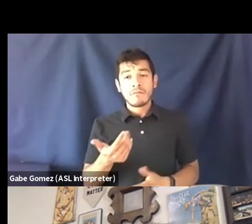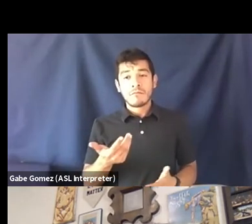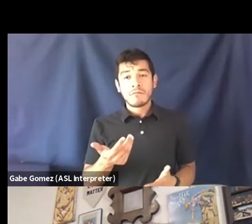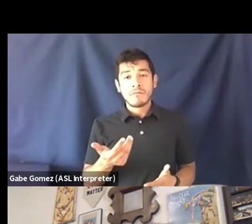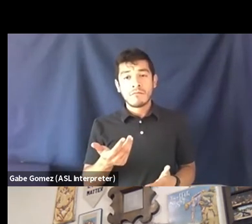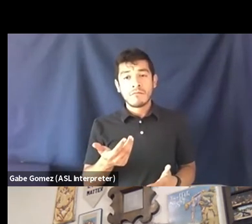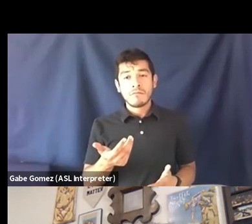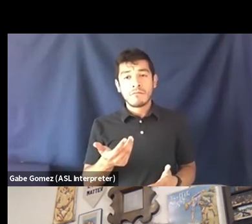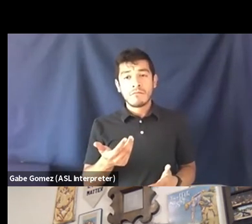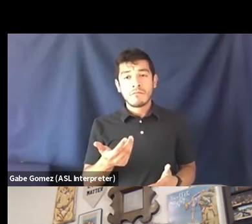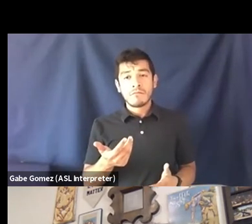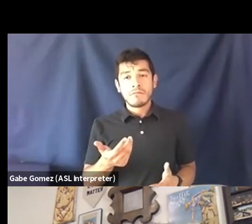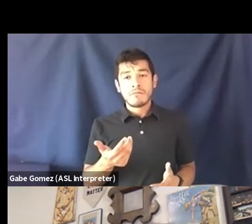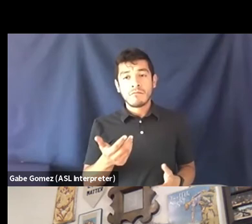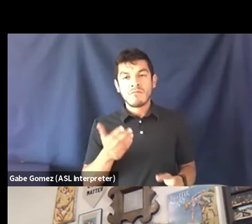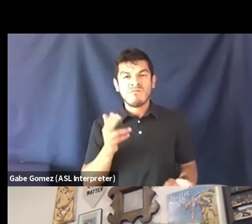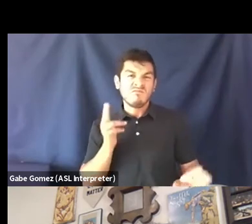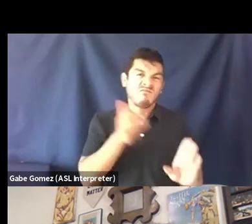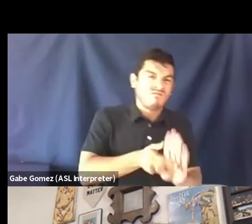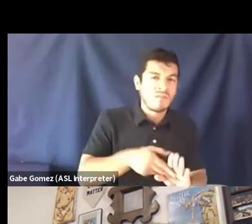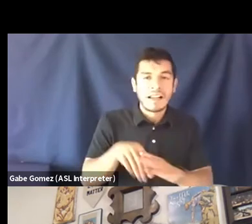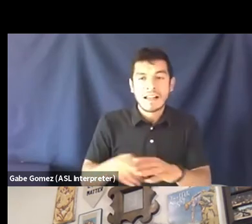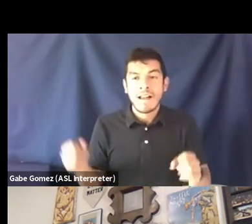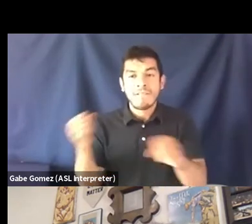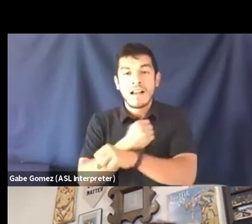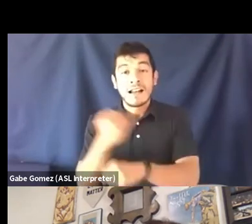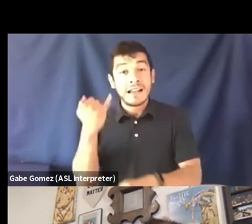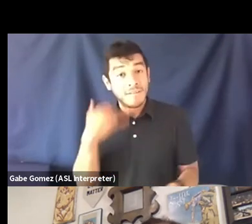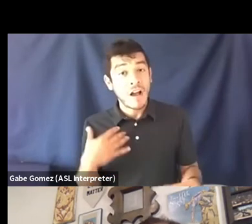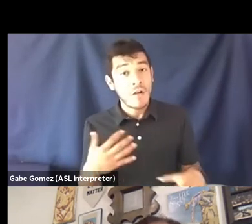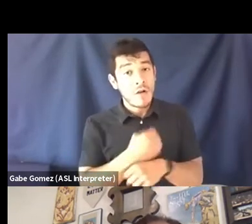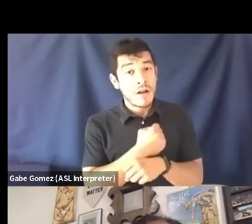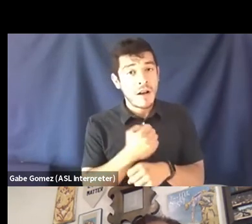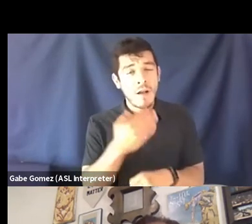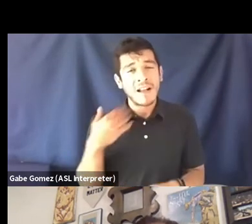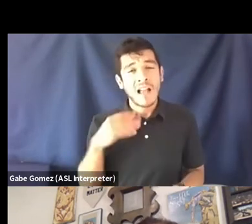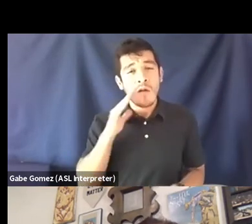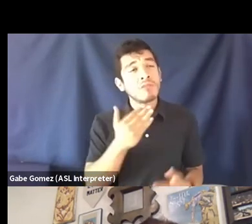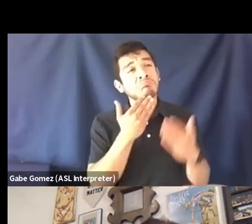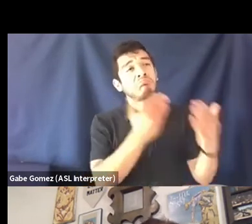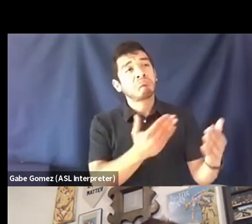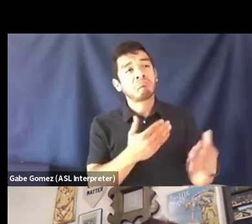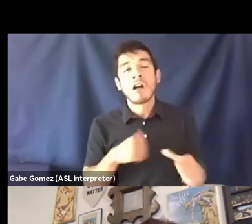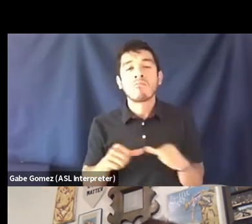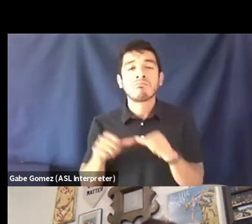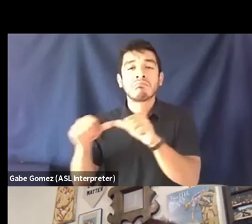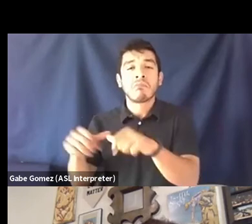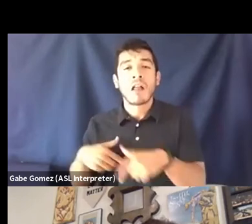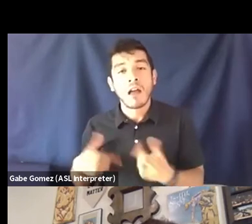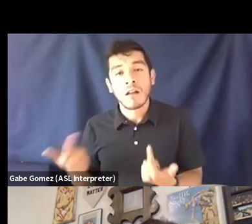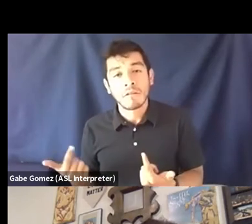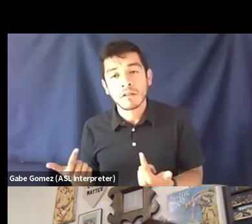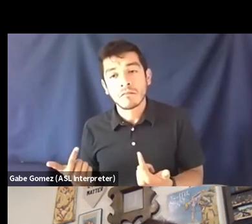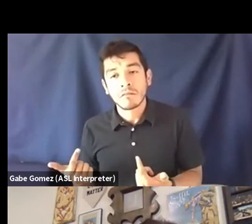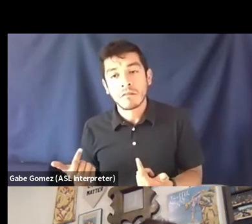I may not have been sold in the fight had I won my case, because I would have been grateful and I would have went on about my life. And that would have